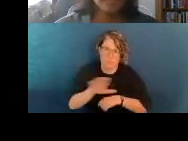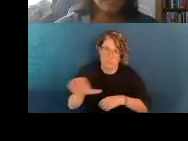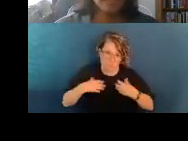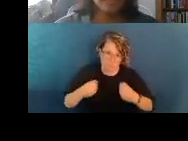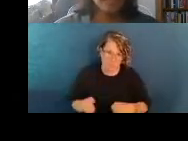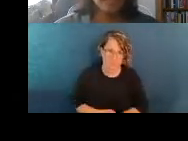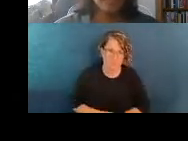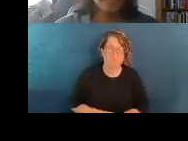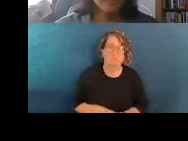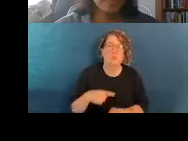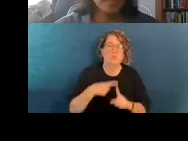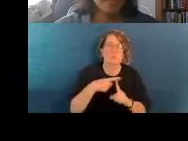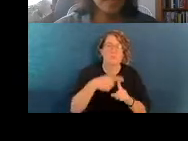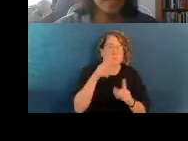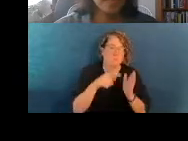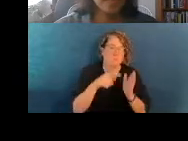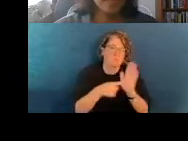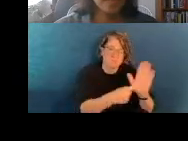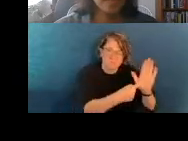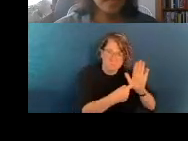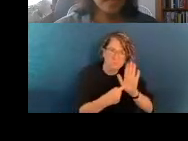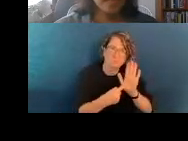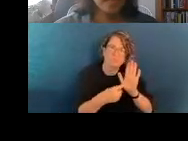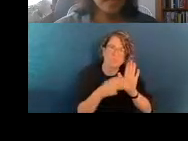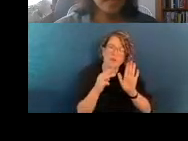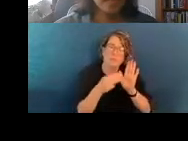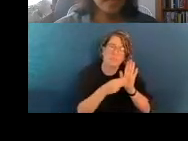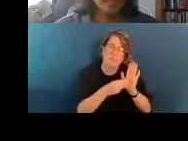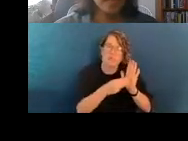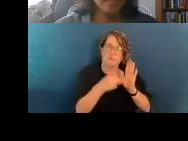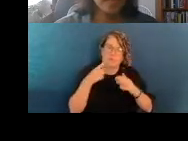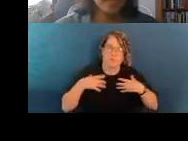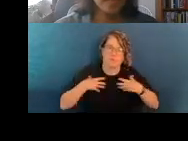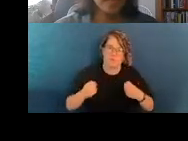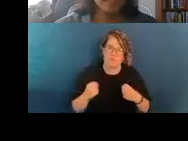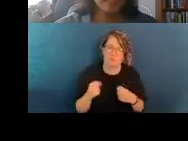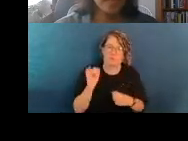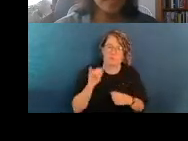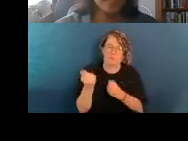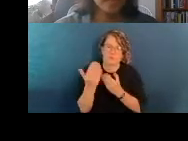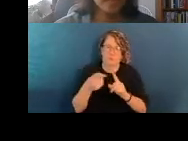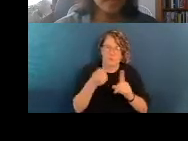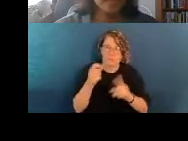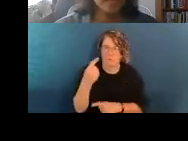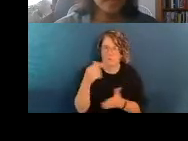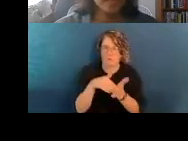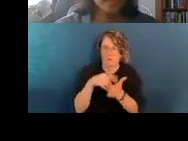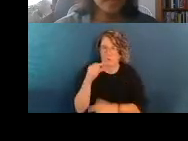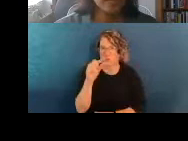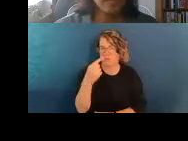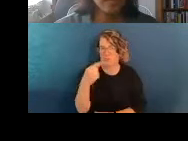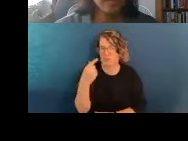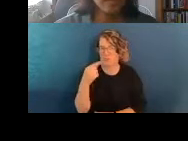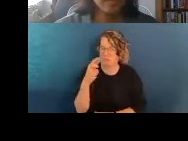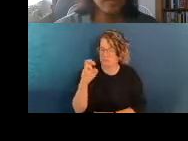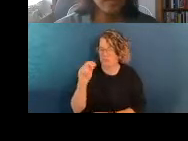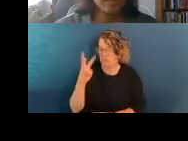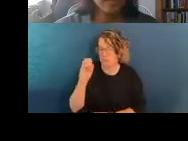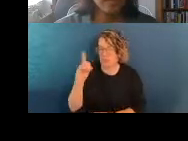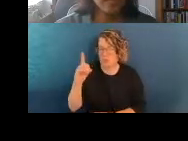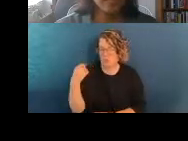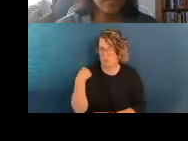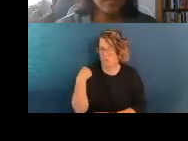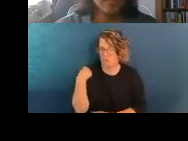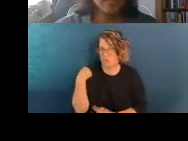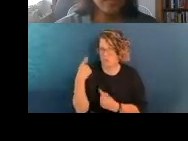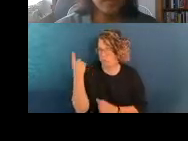that was initially articulated by Dr. Greenwood in 2019, which is currently informing work that's underway in